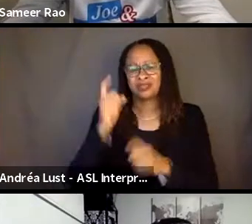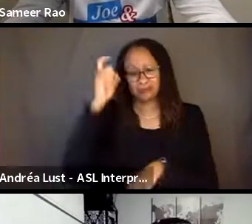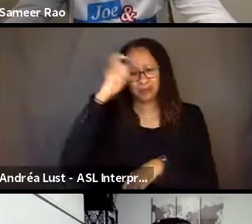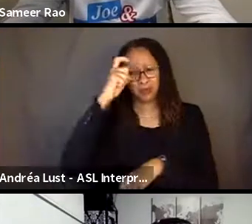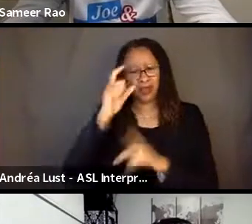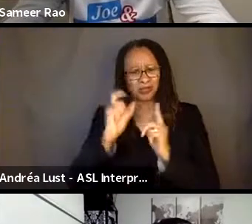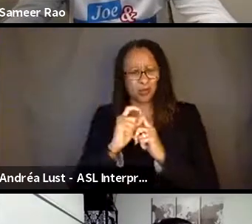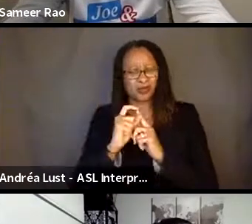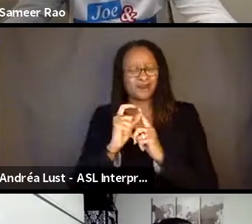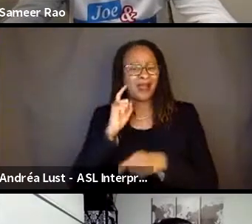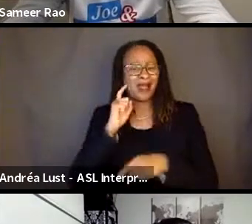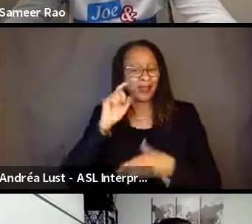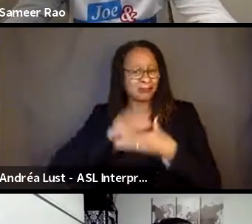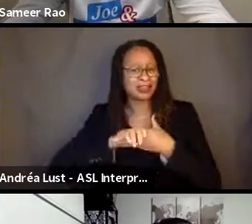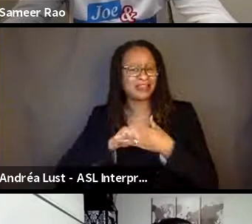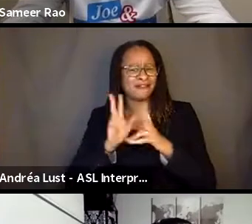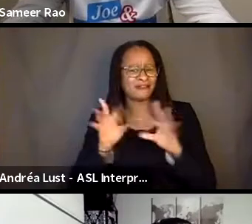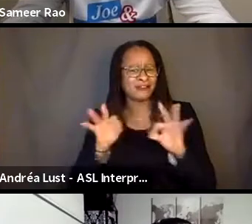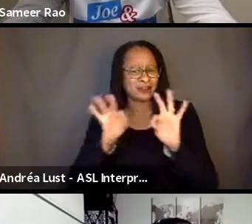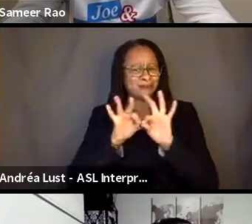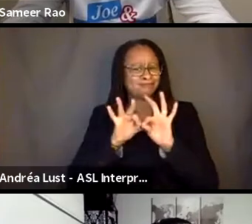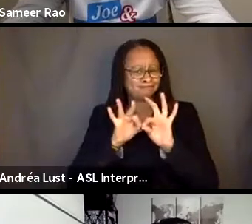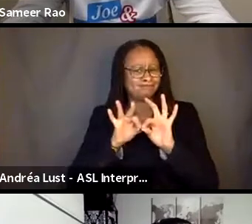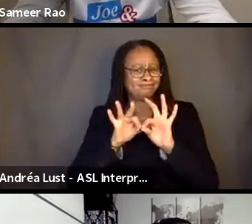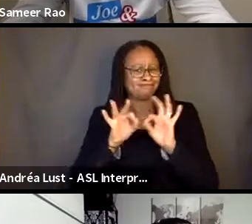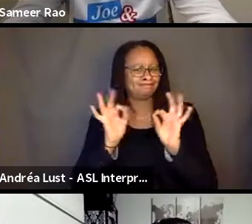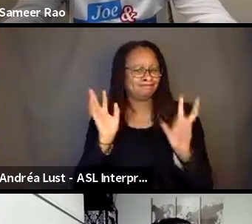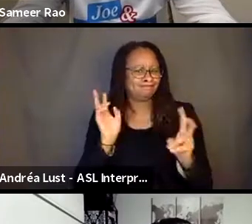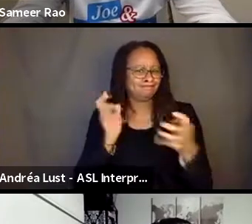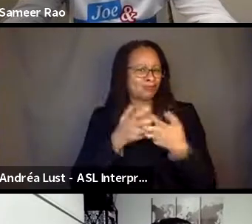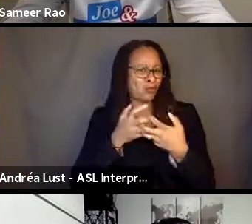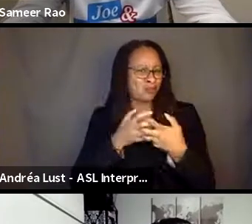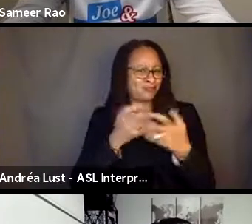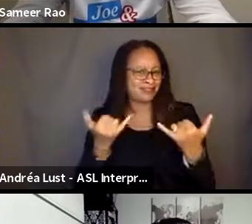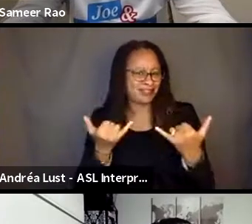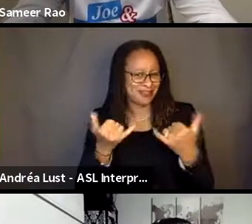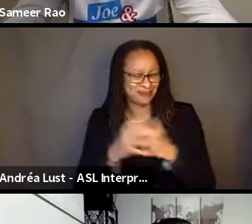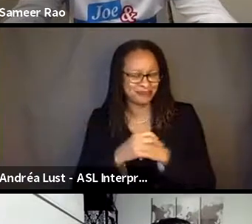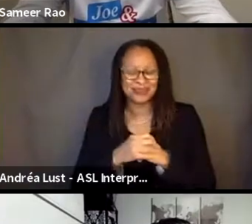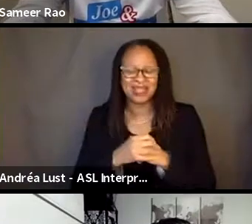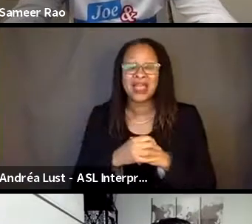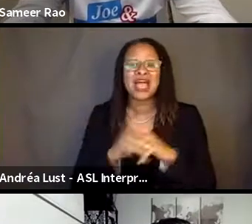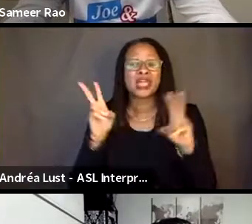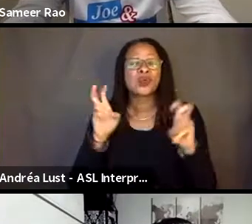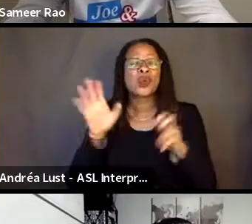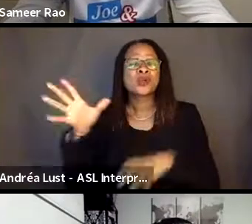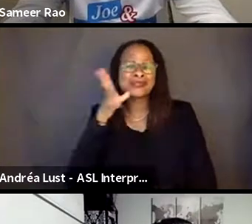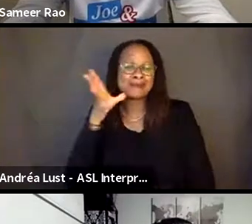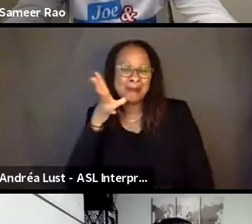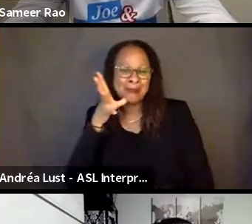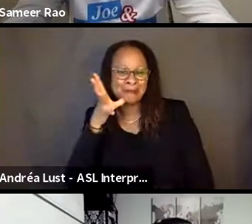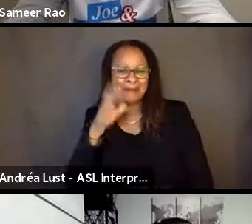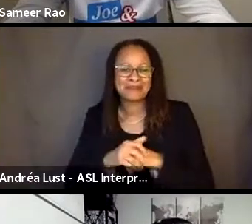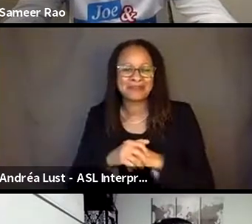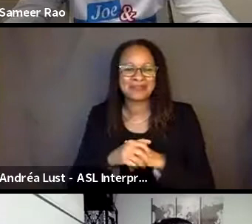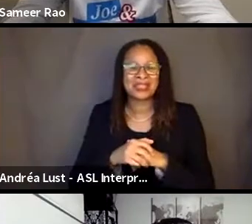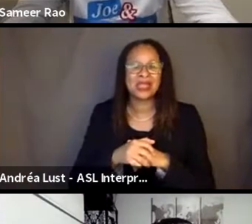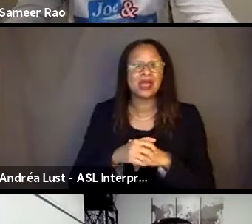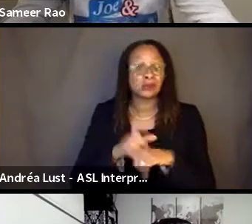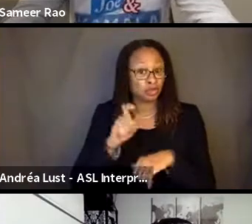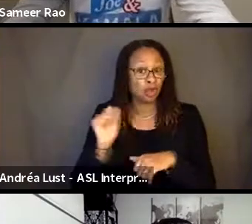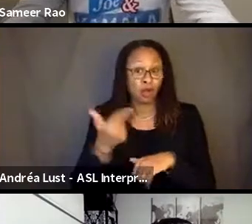are particularly poignant in this time. Now, he once quoted his mama, and we should listen to our